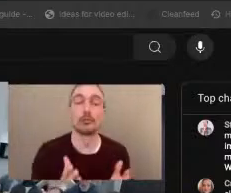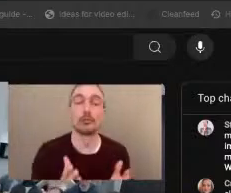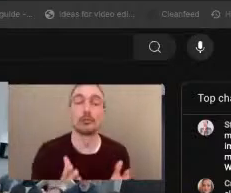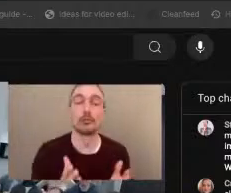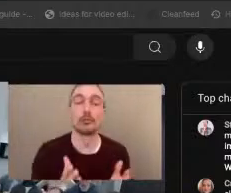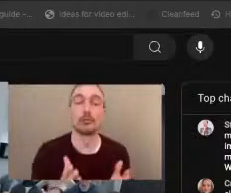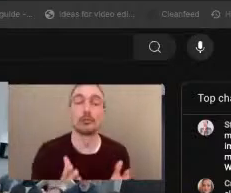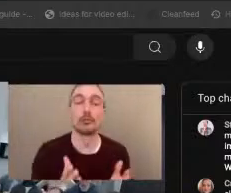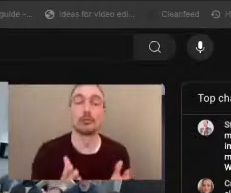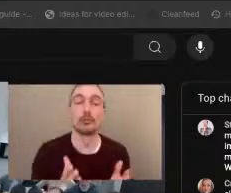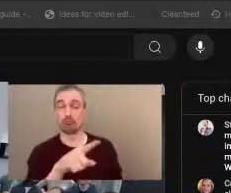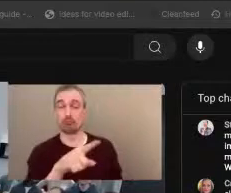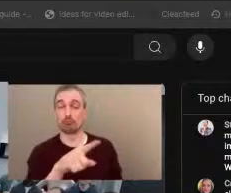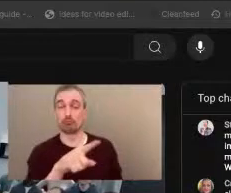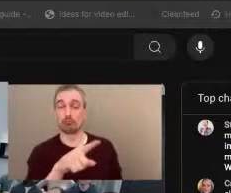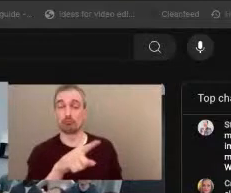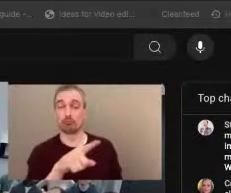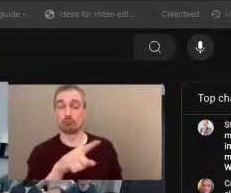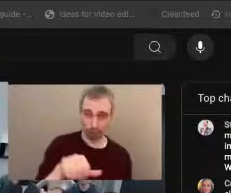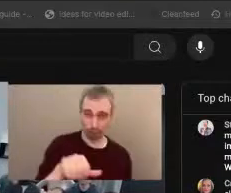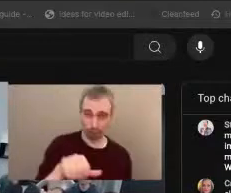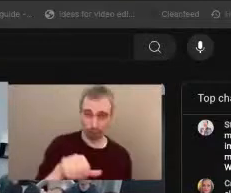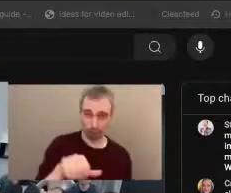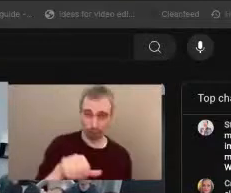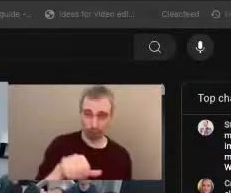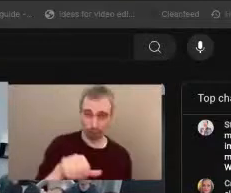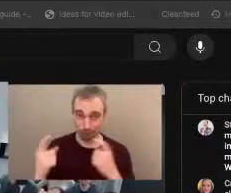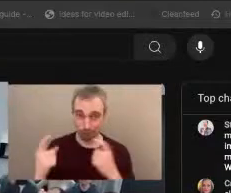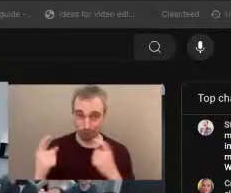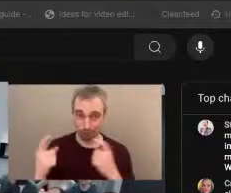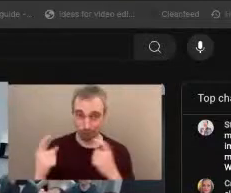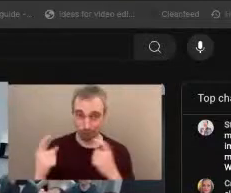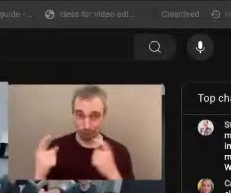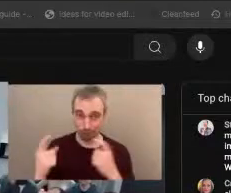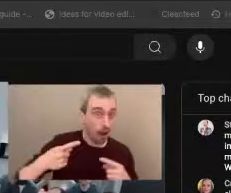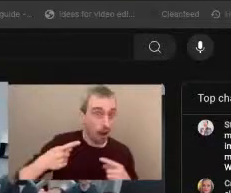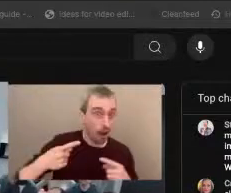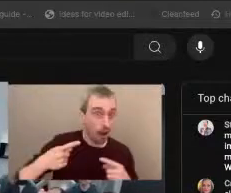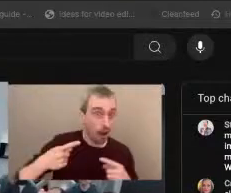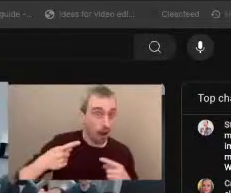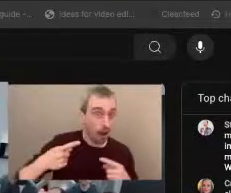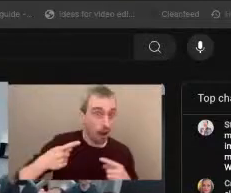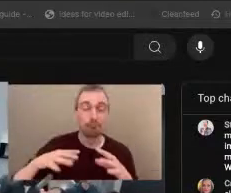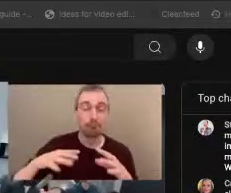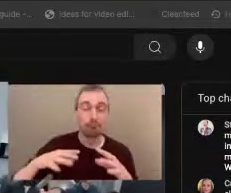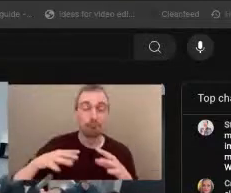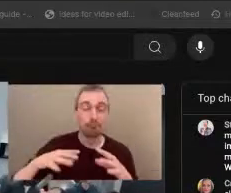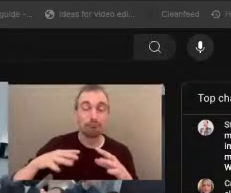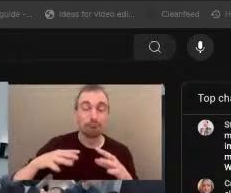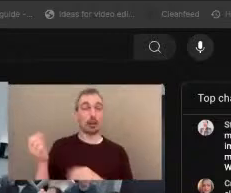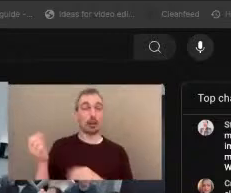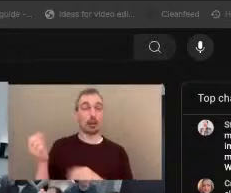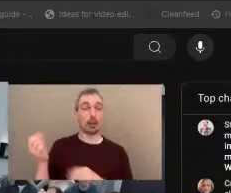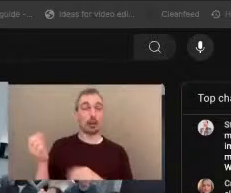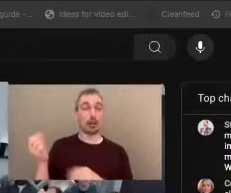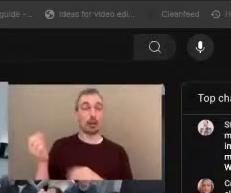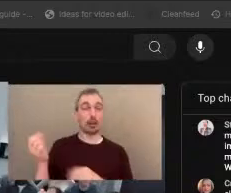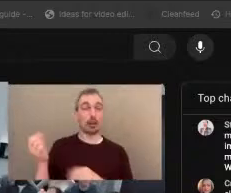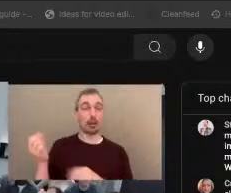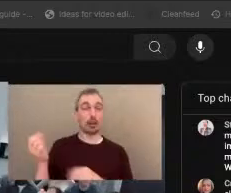Okay. All right. Anything else on live stream, Thomas? Great. All right.